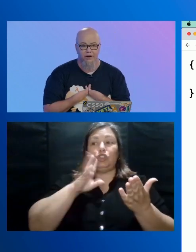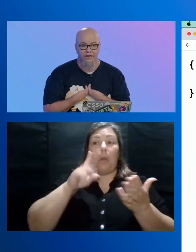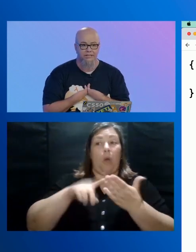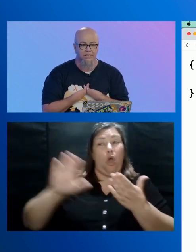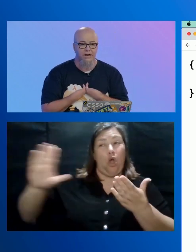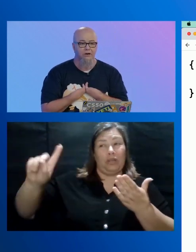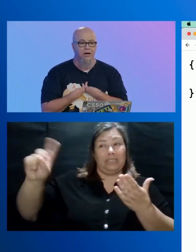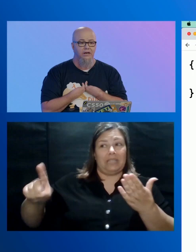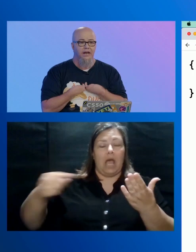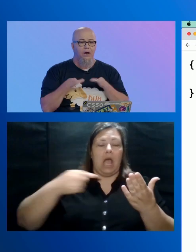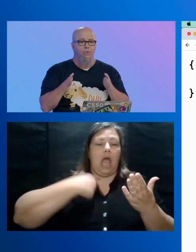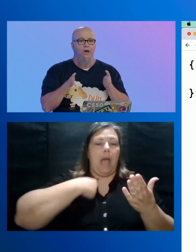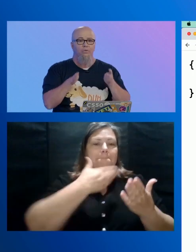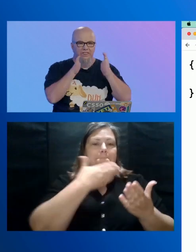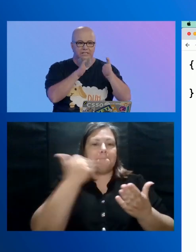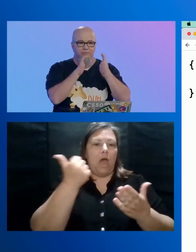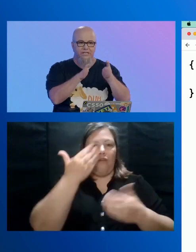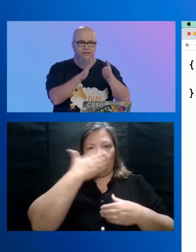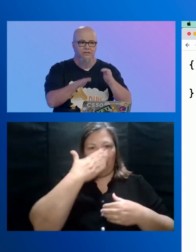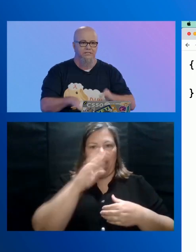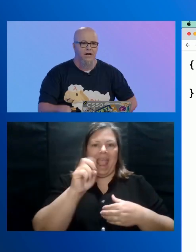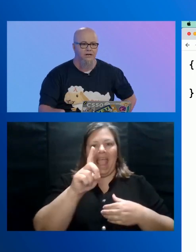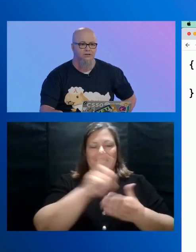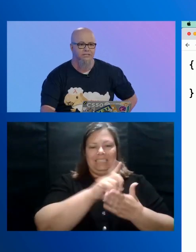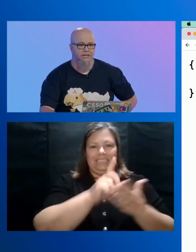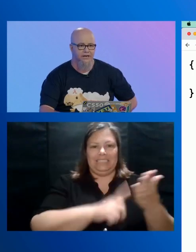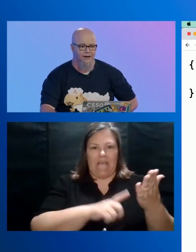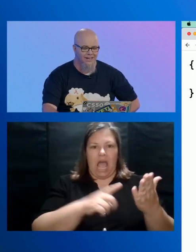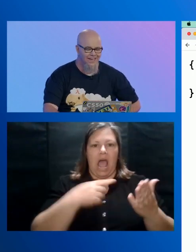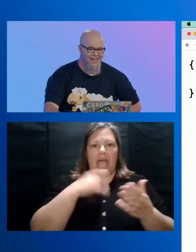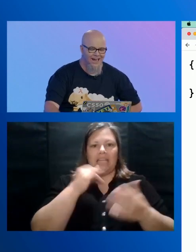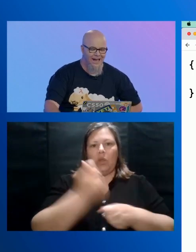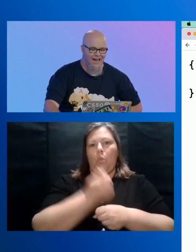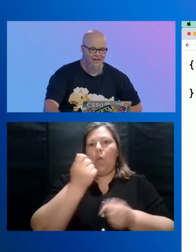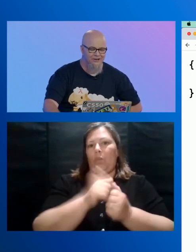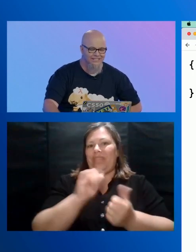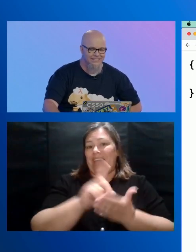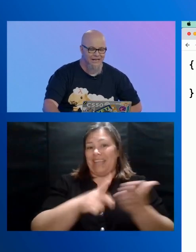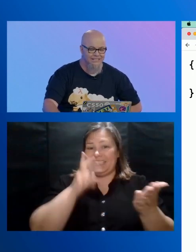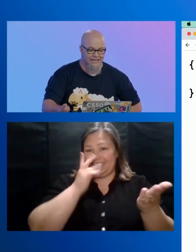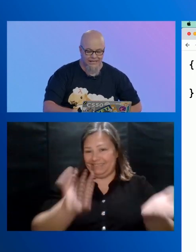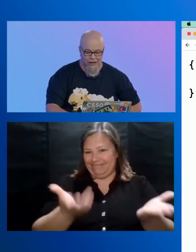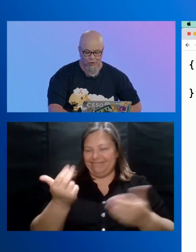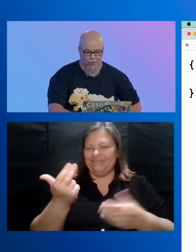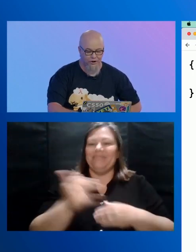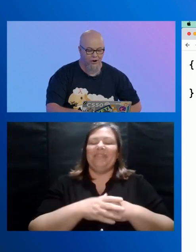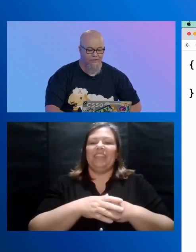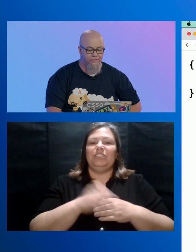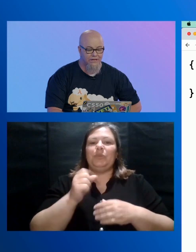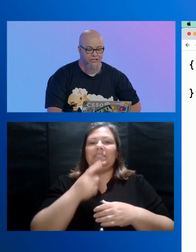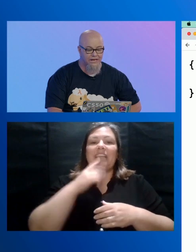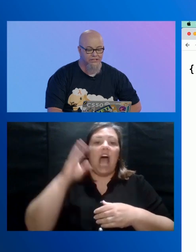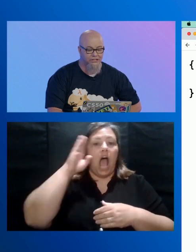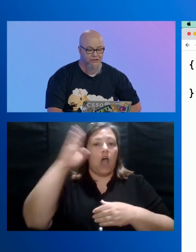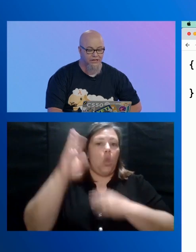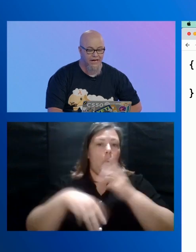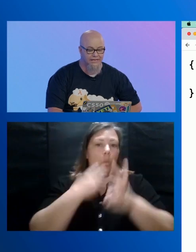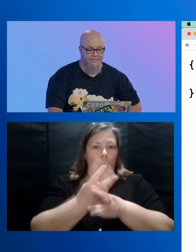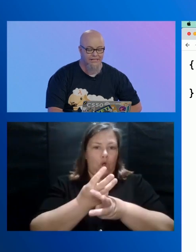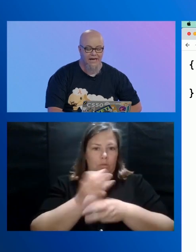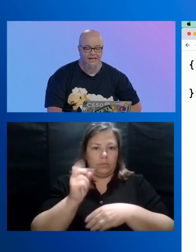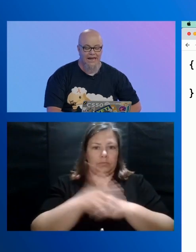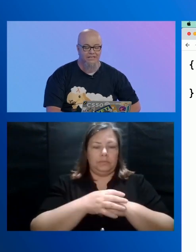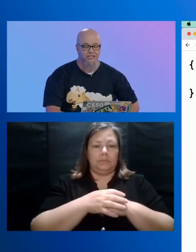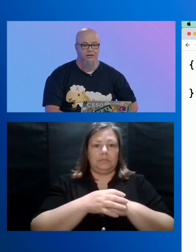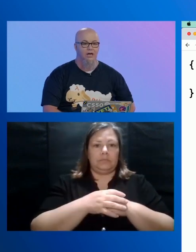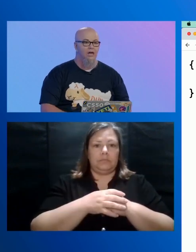better front-end designer, and I won with this particular design you can see here. And you can see it says hello world. And I'll refresh that just so you can kind of